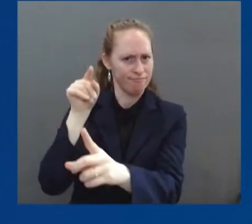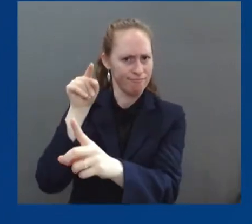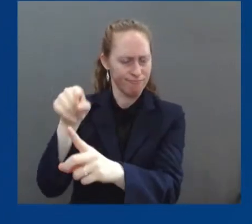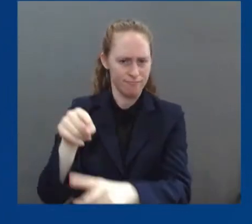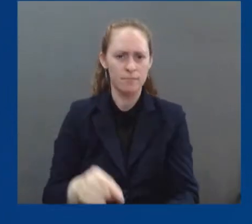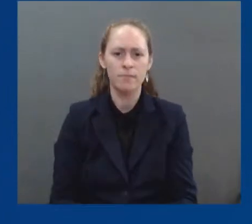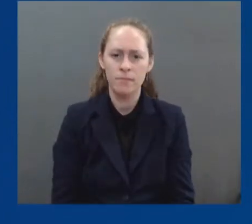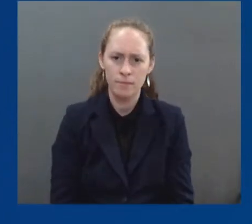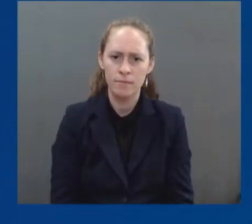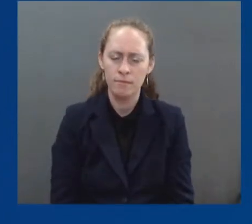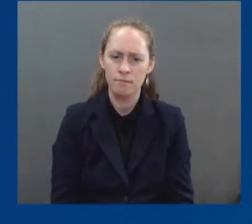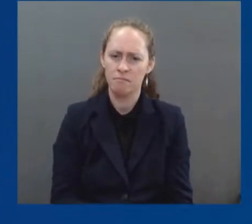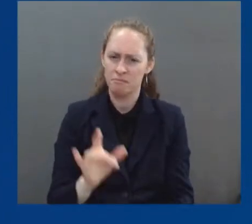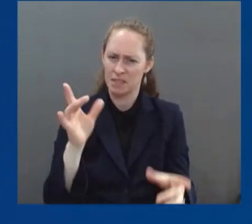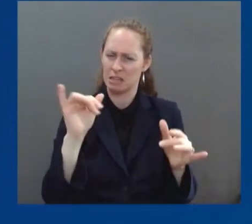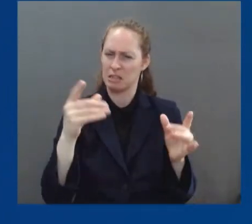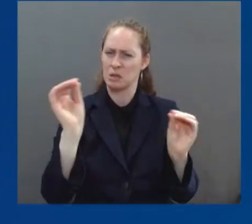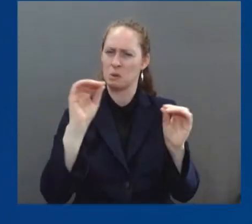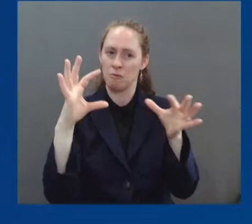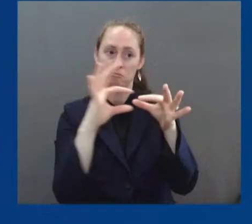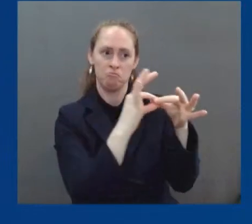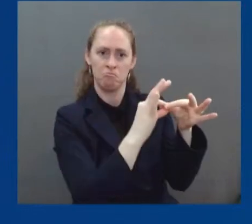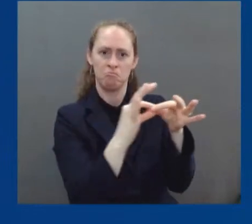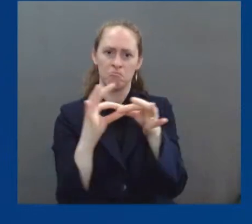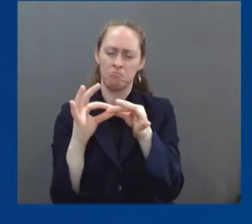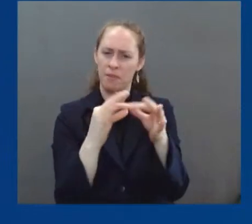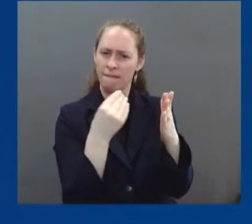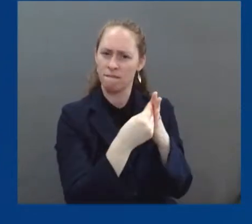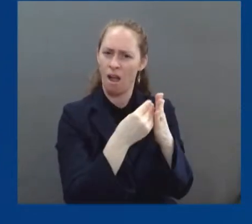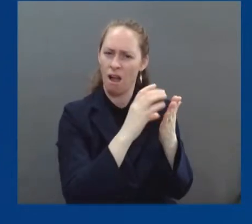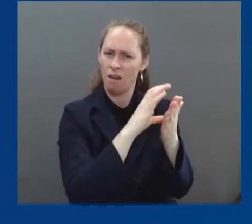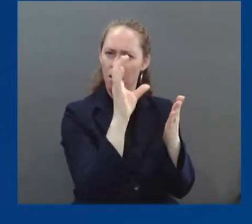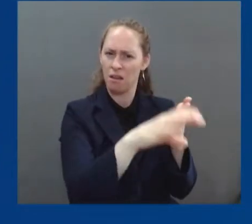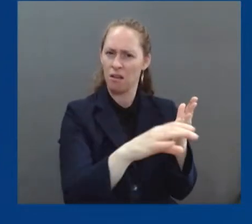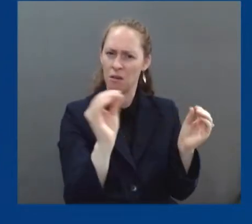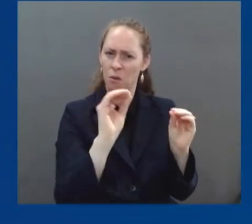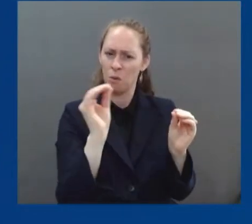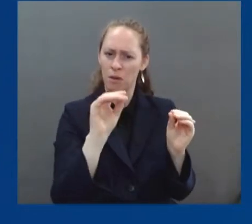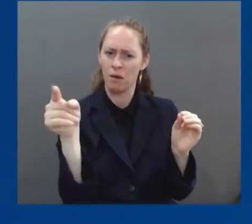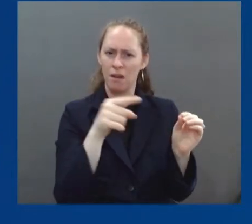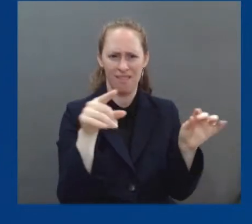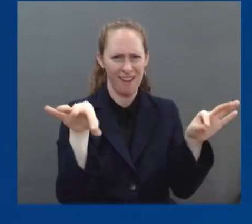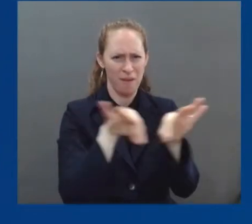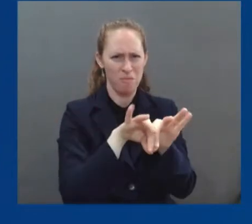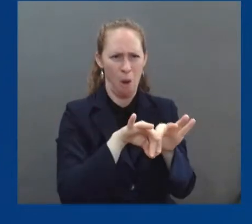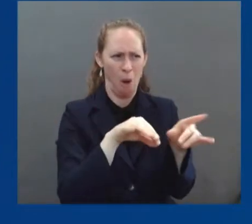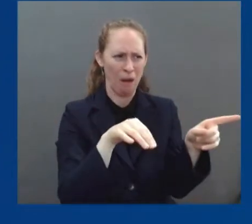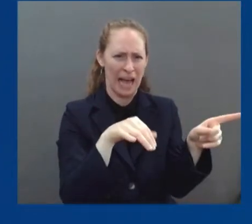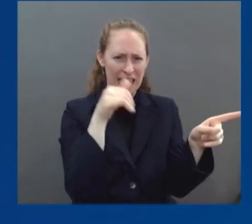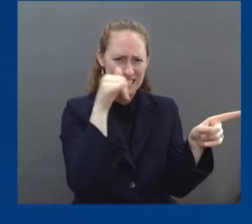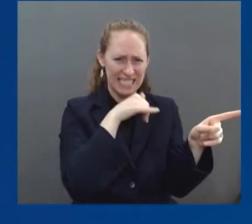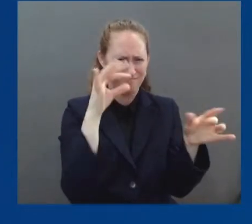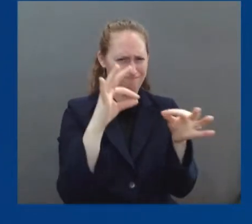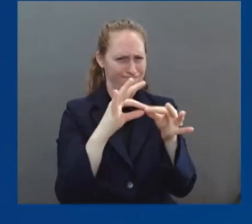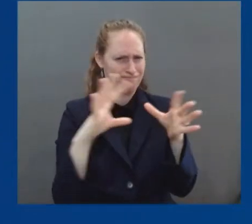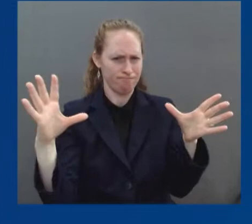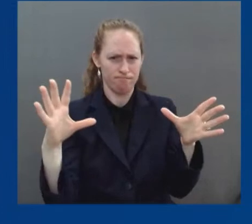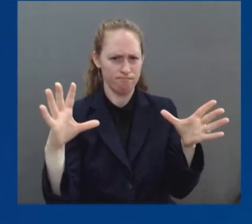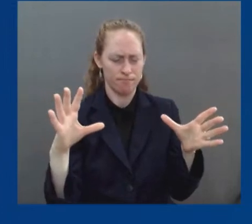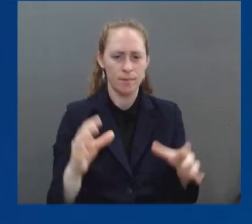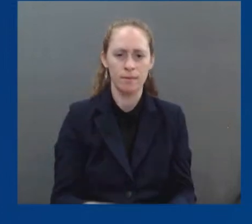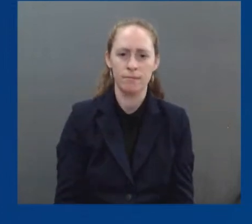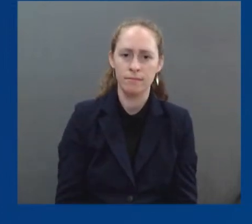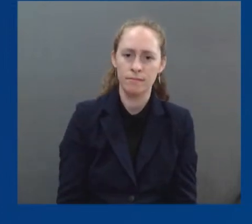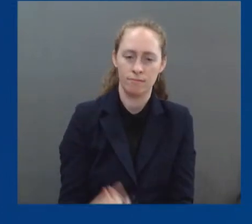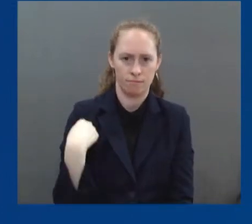the urgently needed funding that we talked about today to sustain our COVID response here domestically and our global response. So